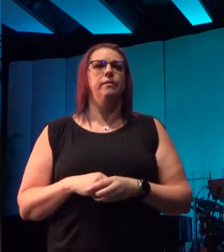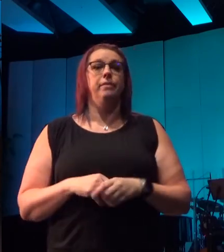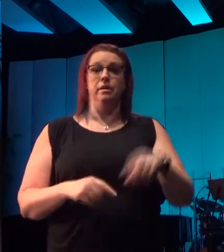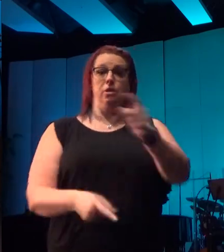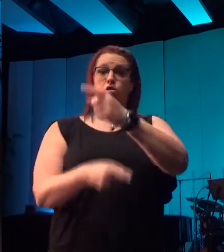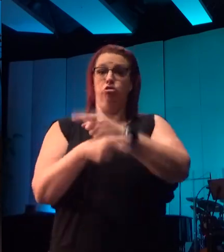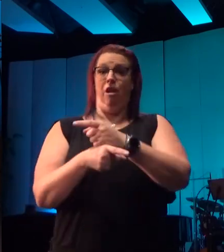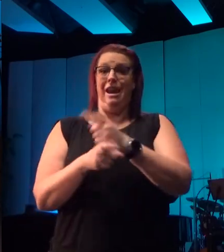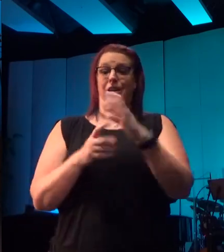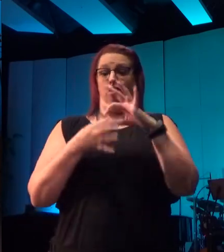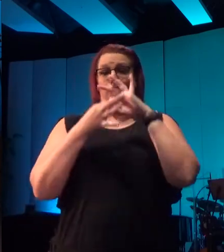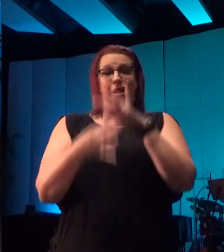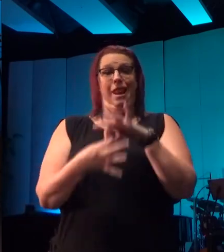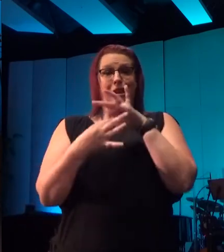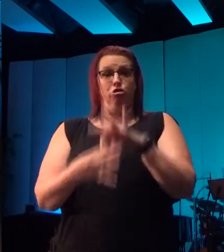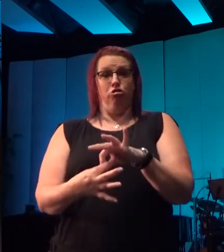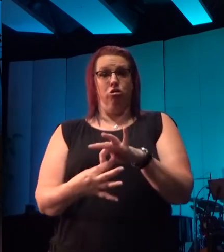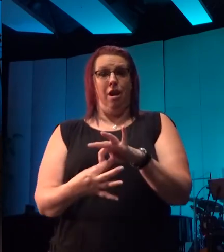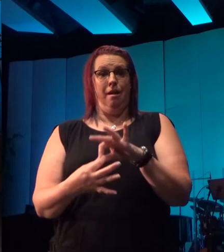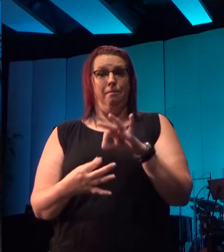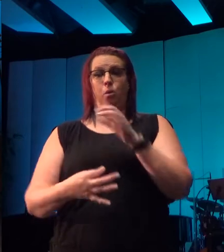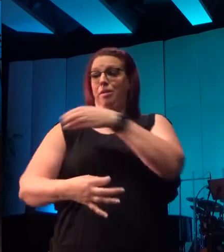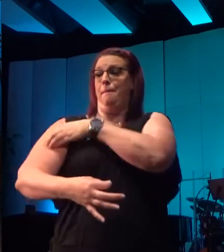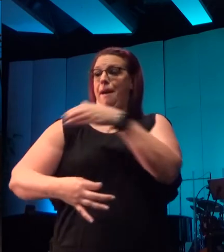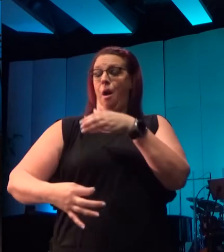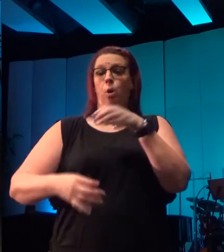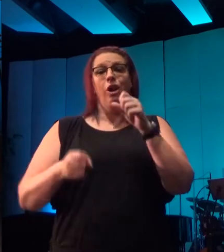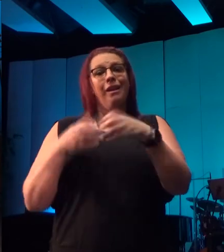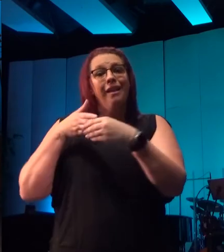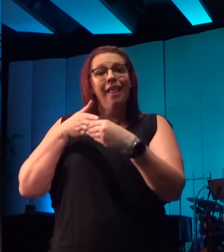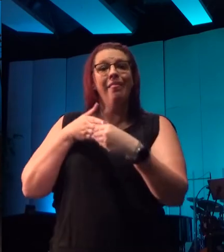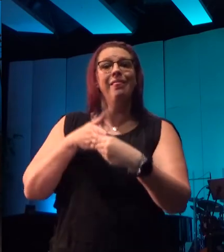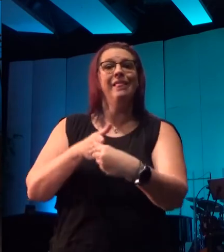relationship with that power that can lead us beyond what we know